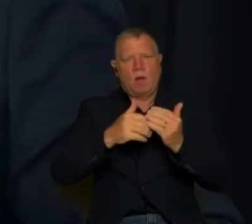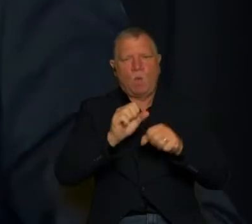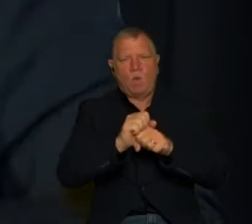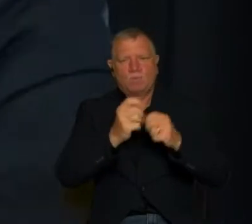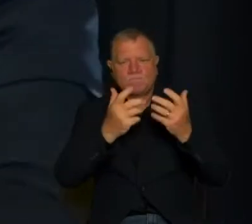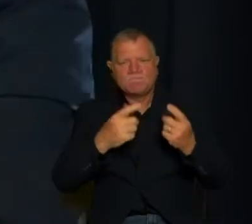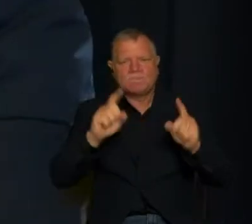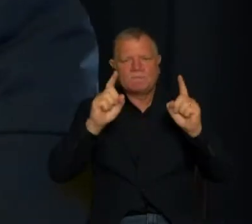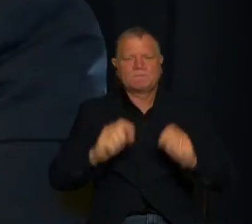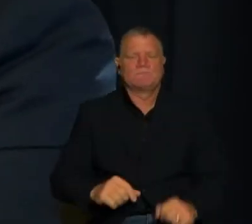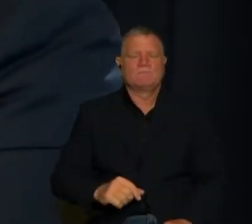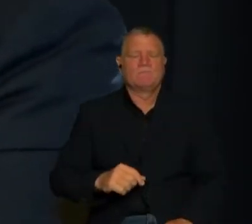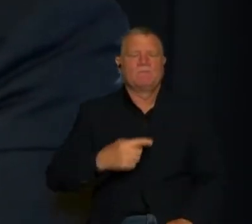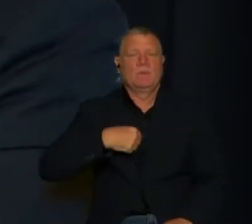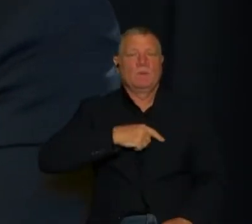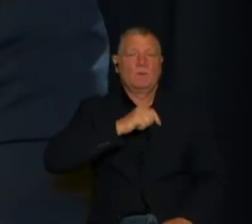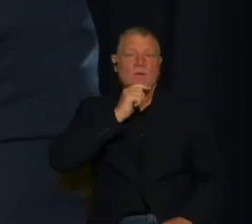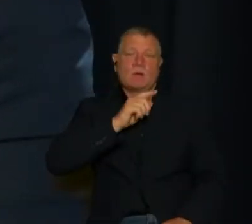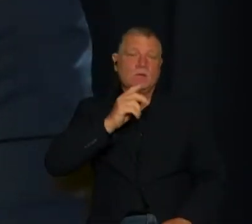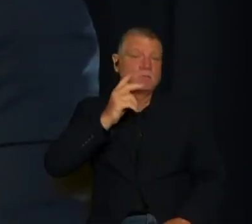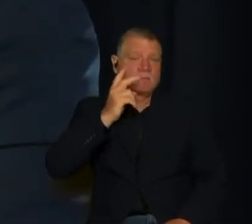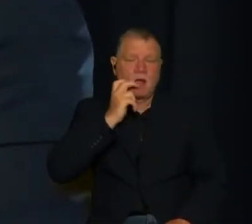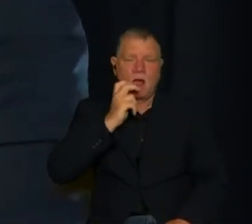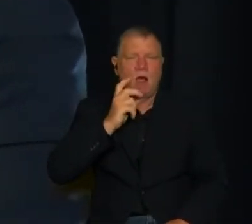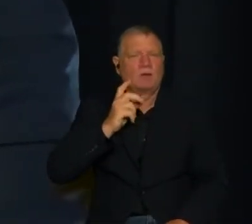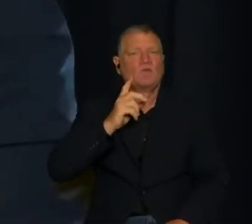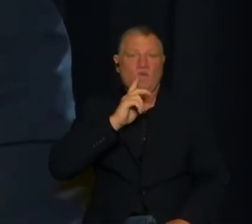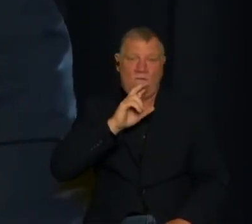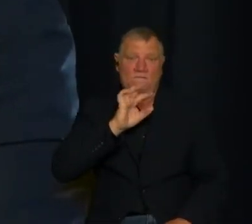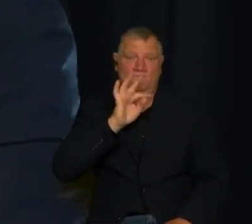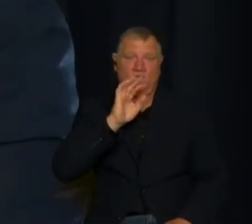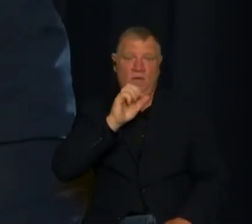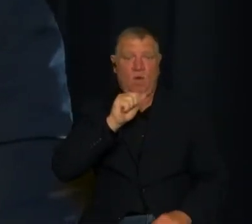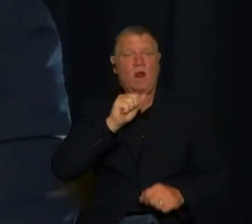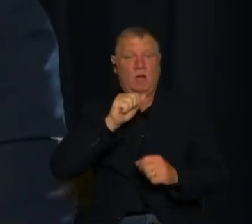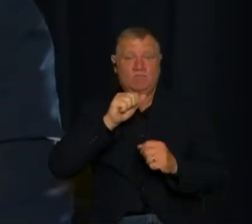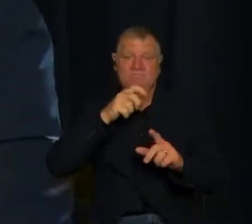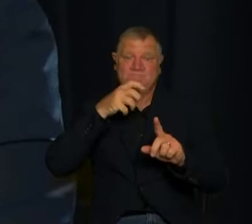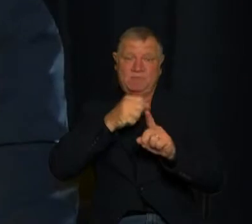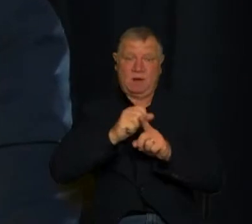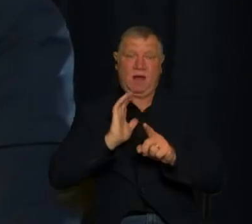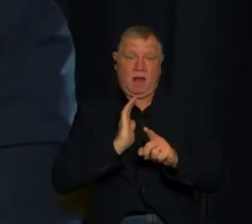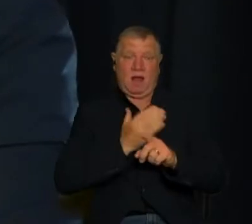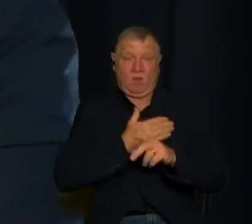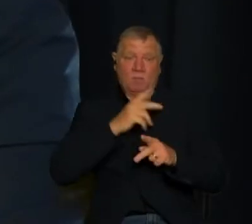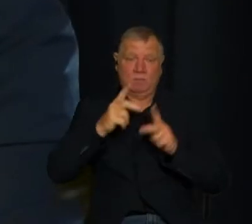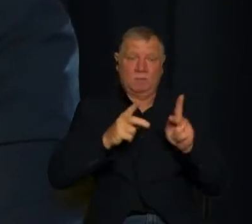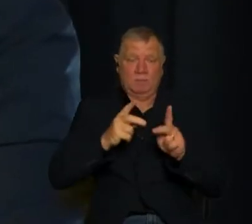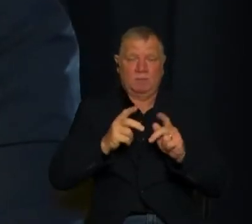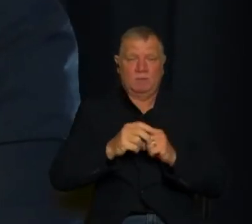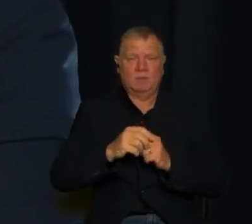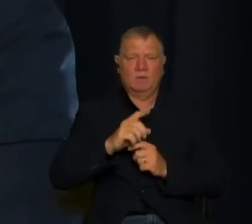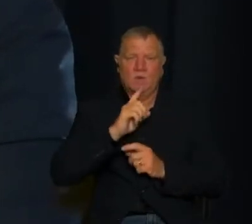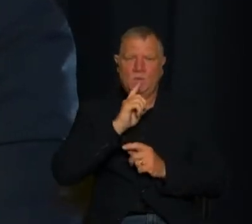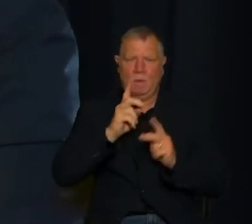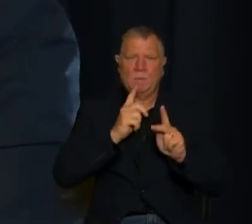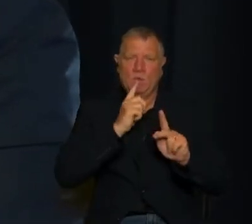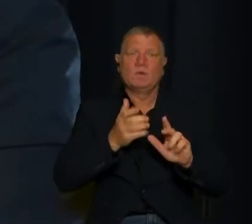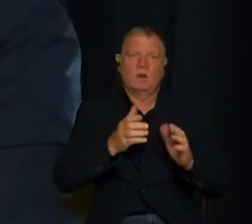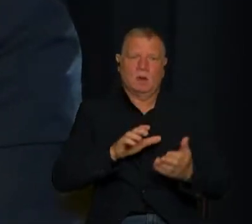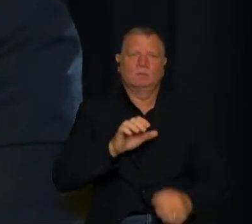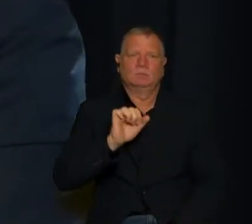completed. There is no doubt that Fiona had a significant impact on our people, particularly those who